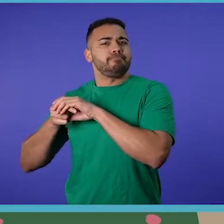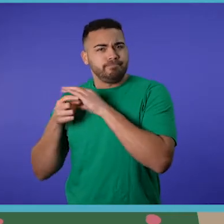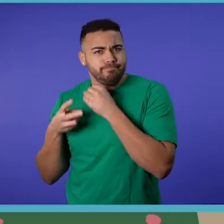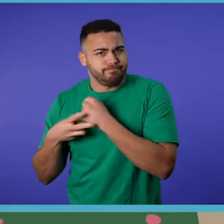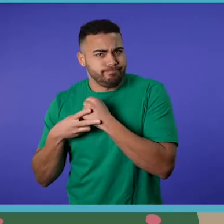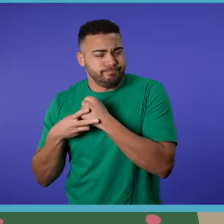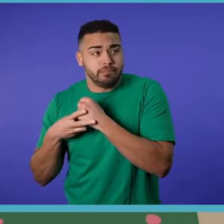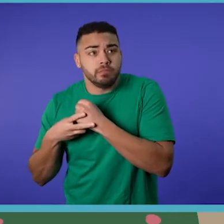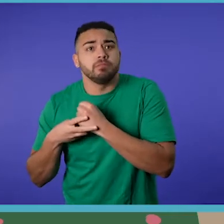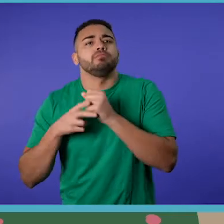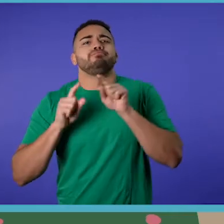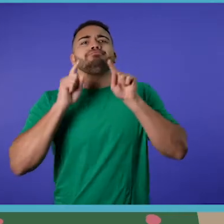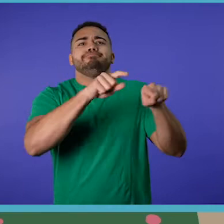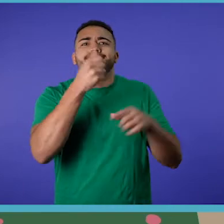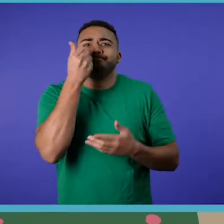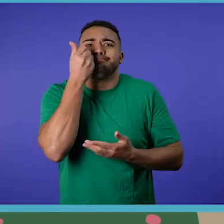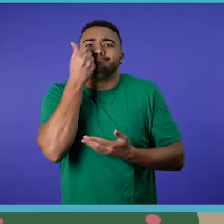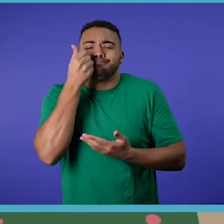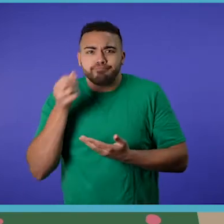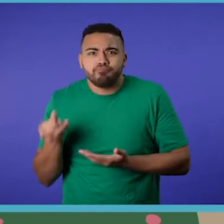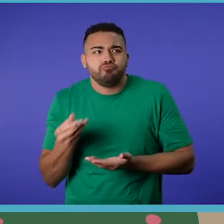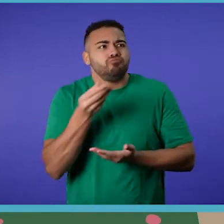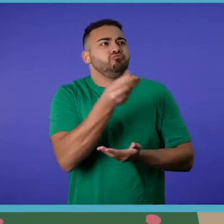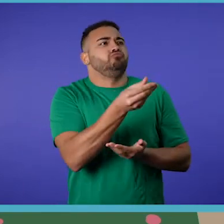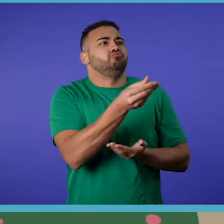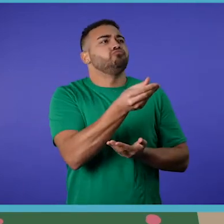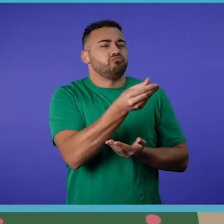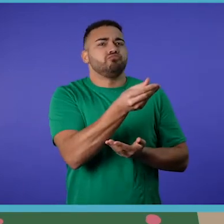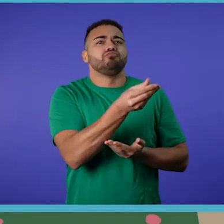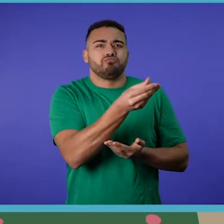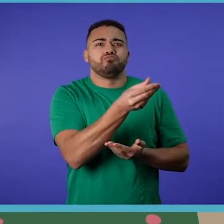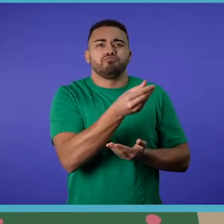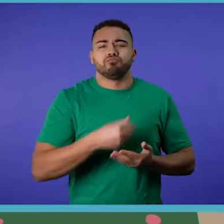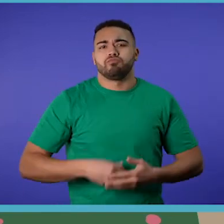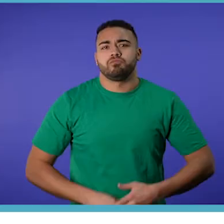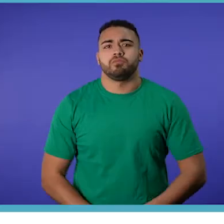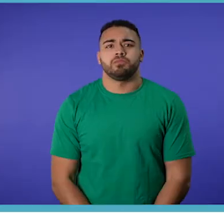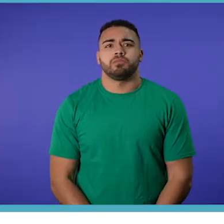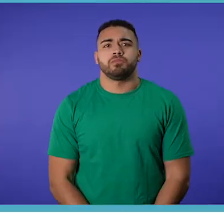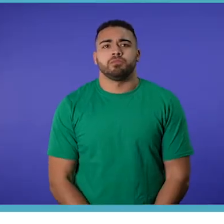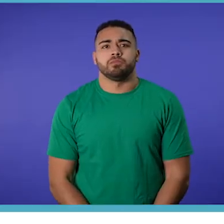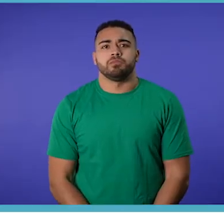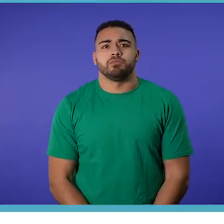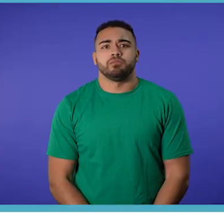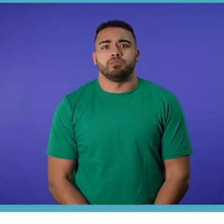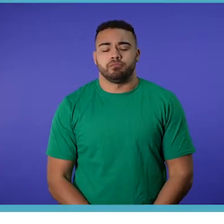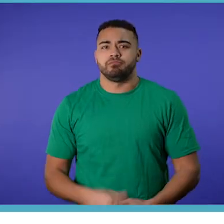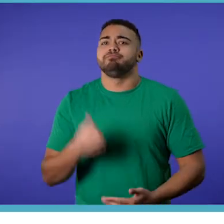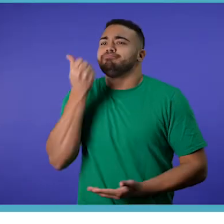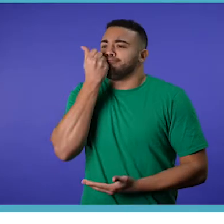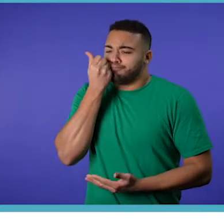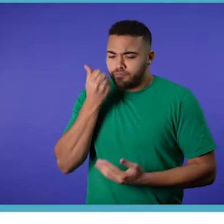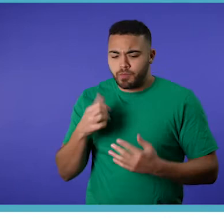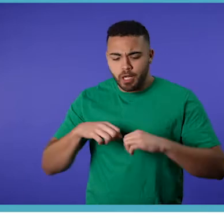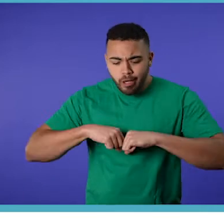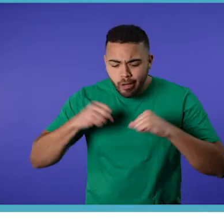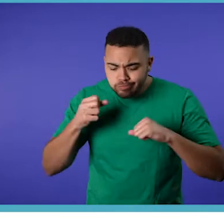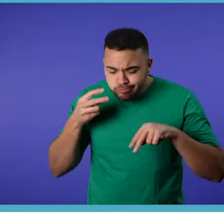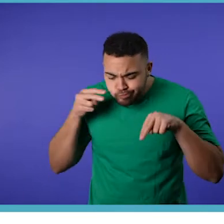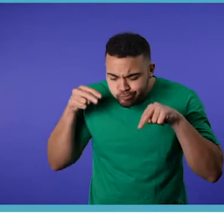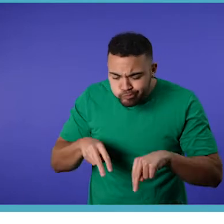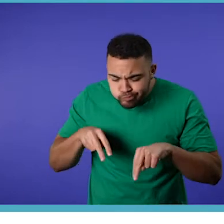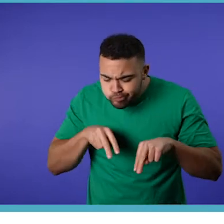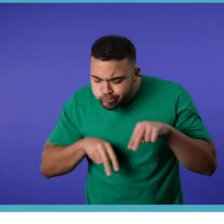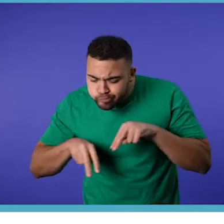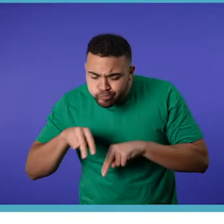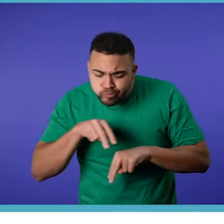in a special place, then brought it to the dentist, just in case. She checked his mouth, the front,